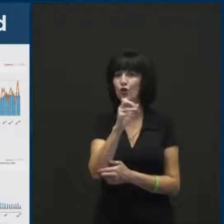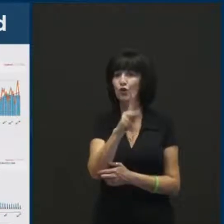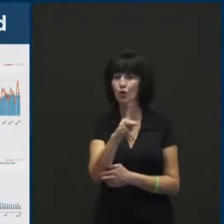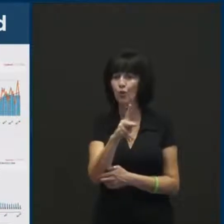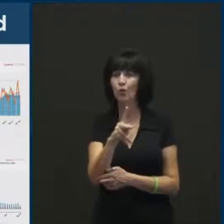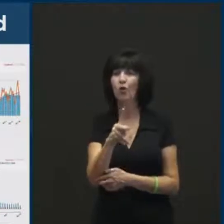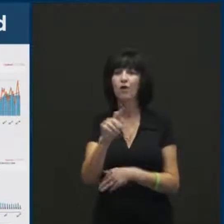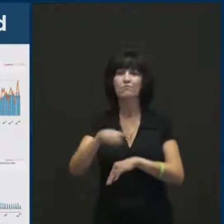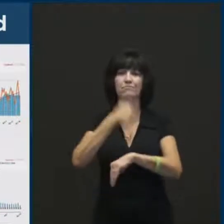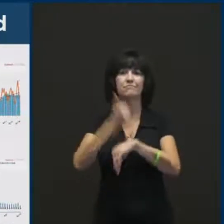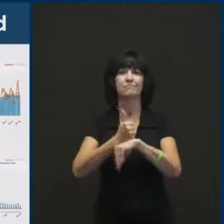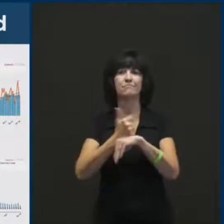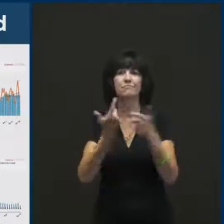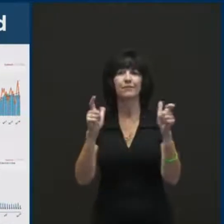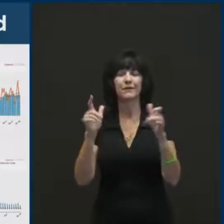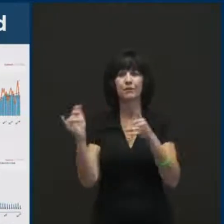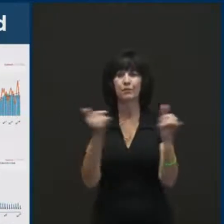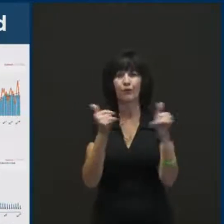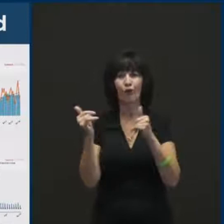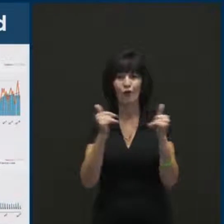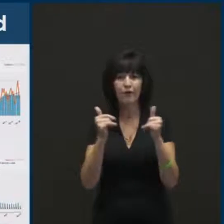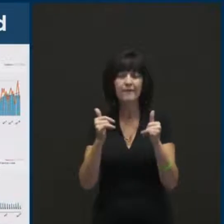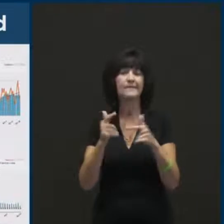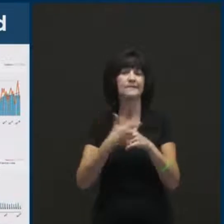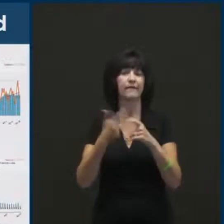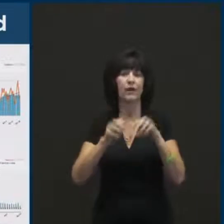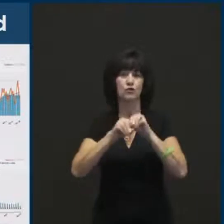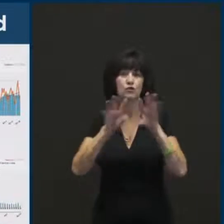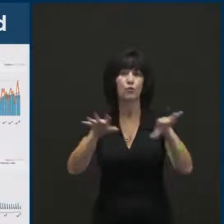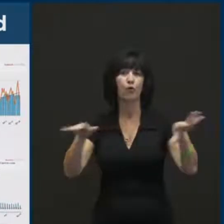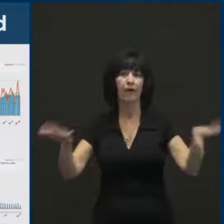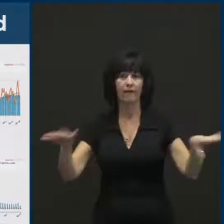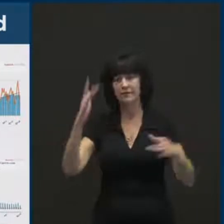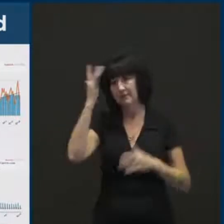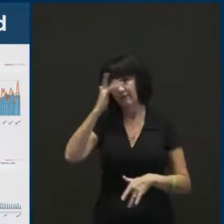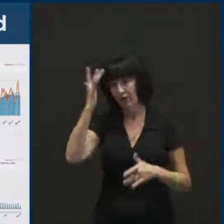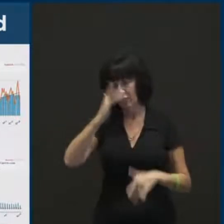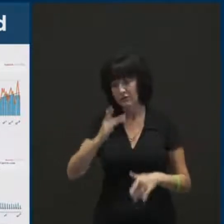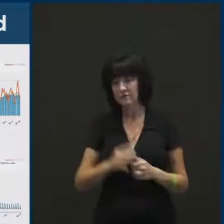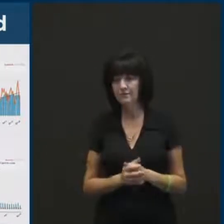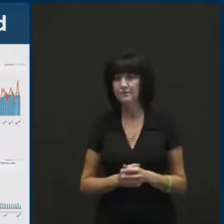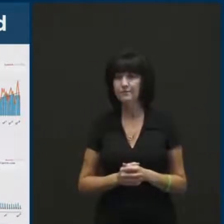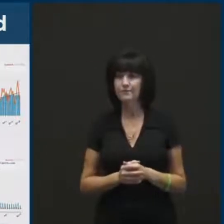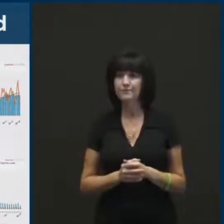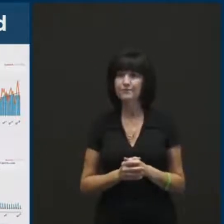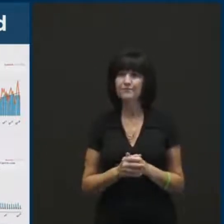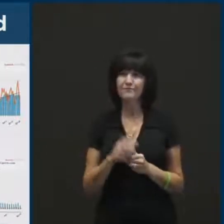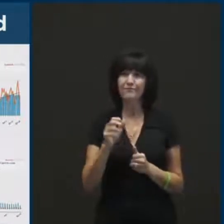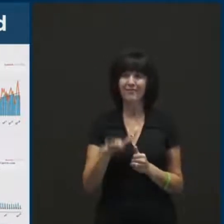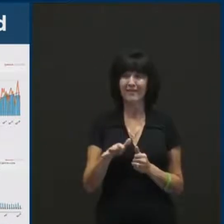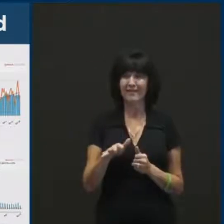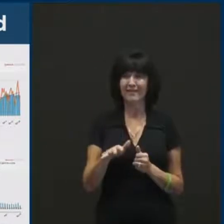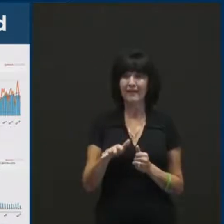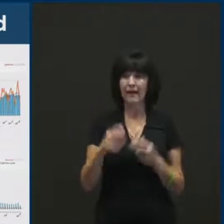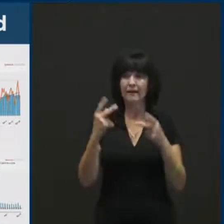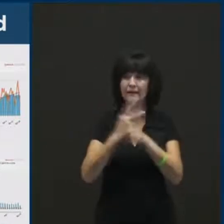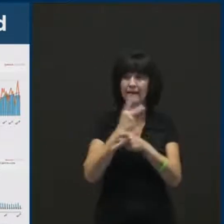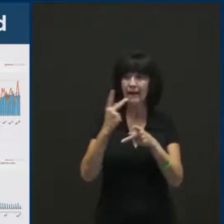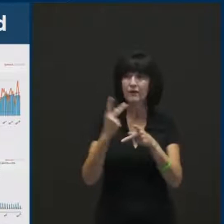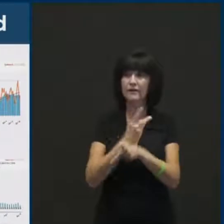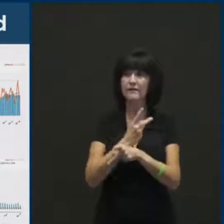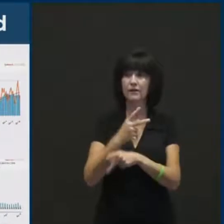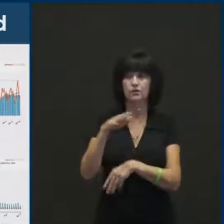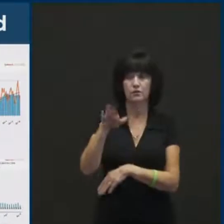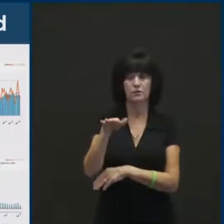in a minute with a broader view. And then, again, the two calculations of persons testing positive in the bottom far